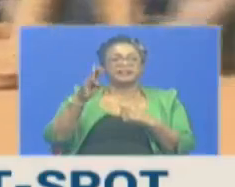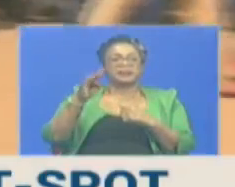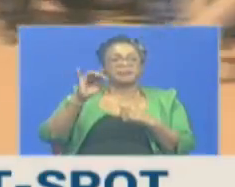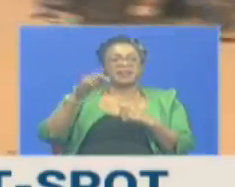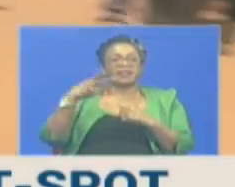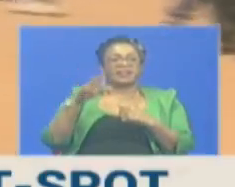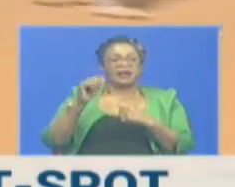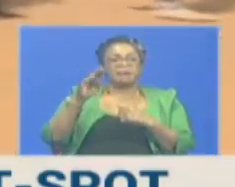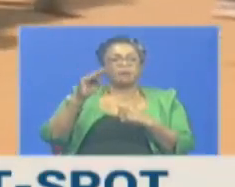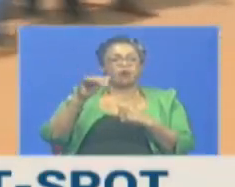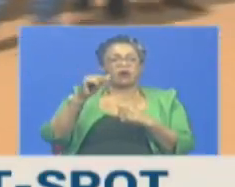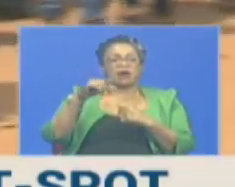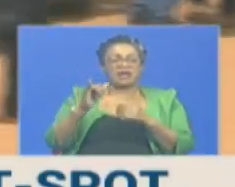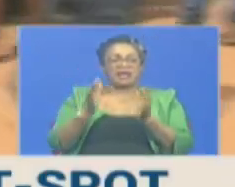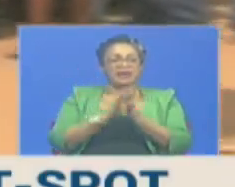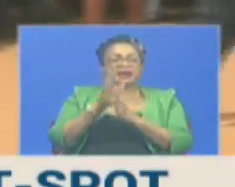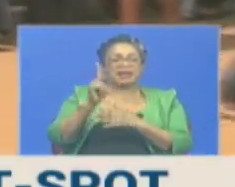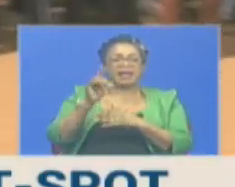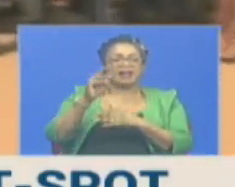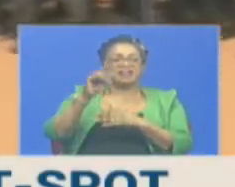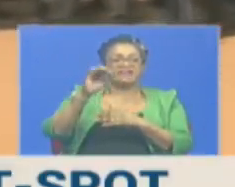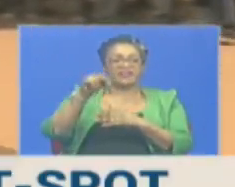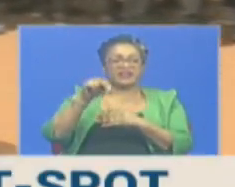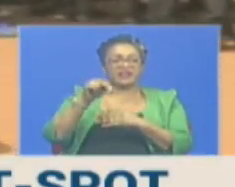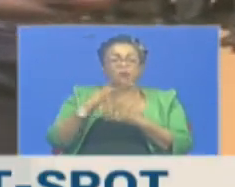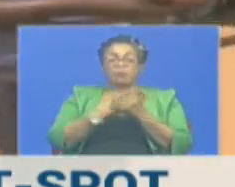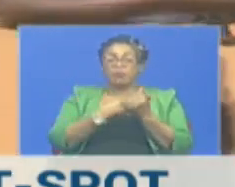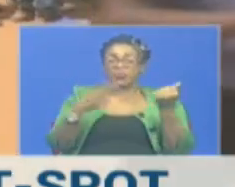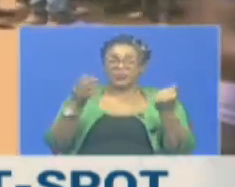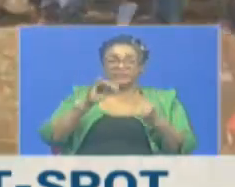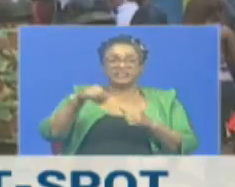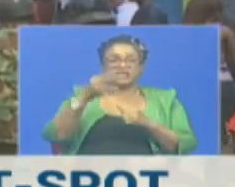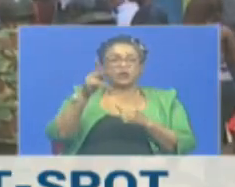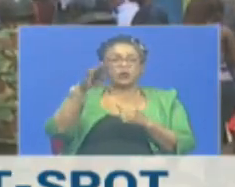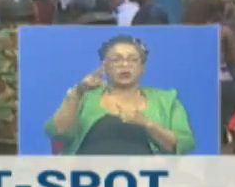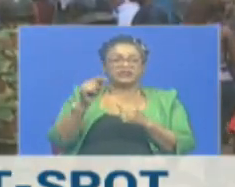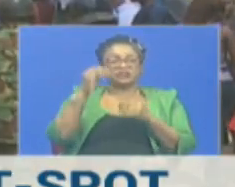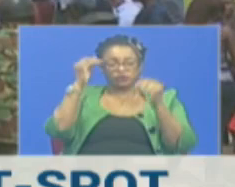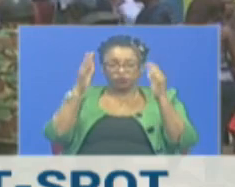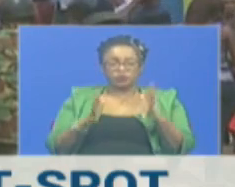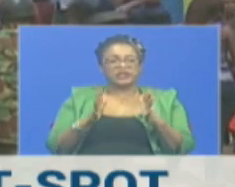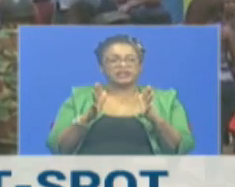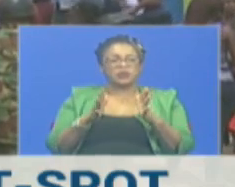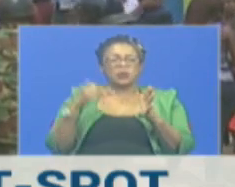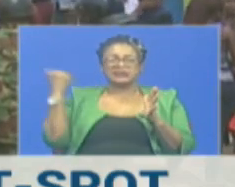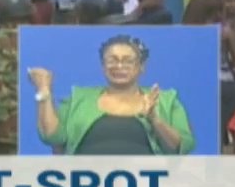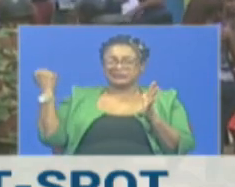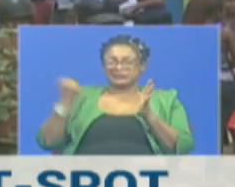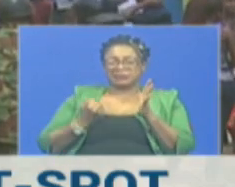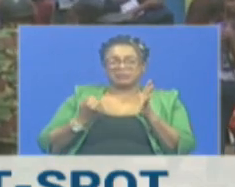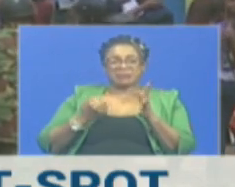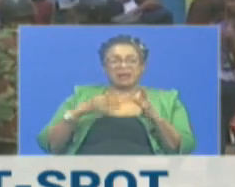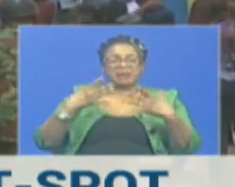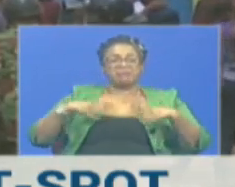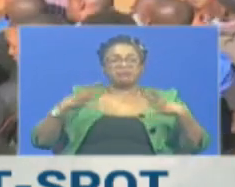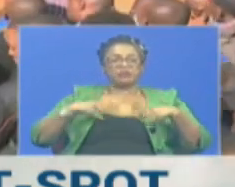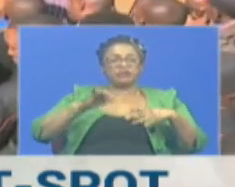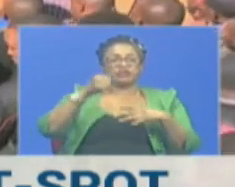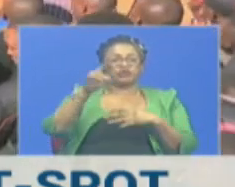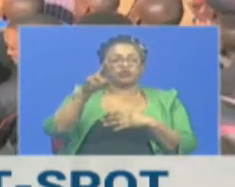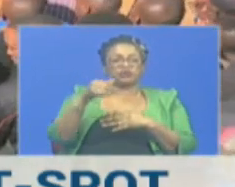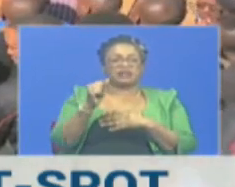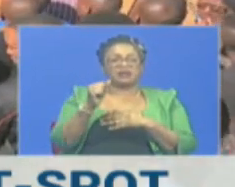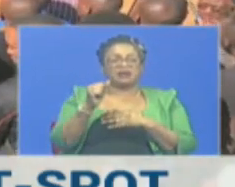Mwangi and Kelvin Mugendi, both JKUAT students, were stabbed by unknown people in Juja.